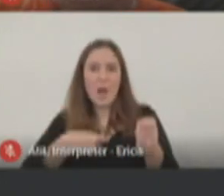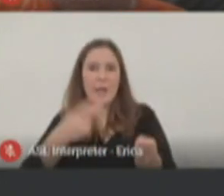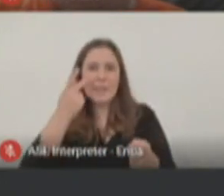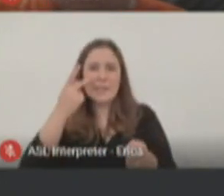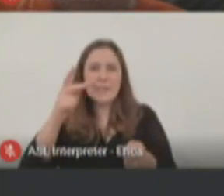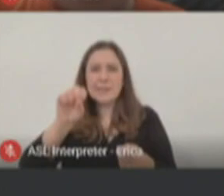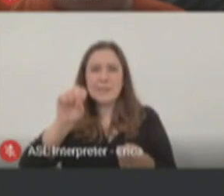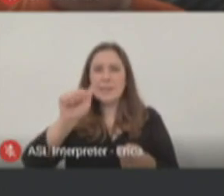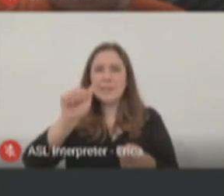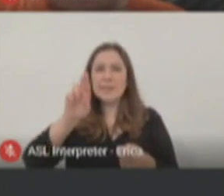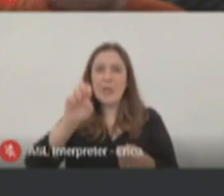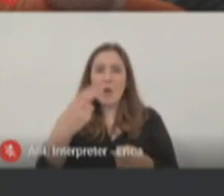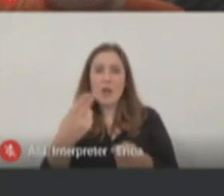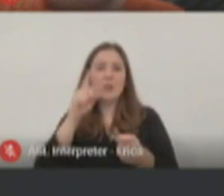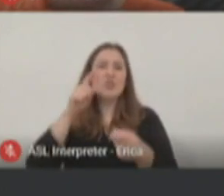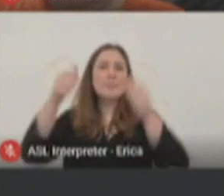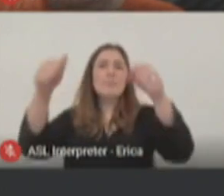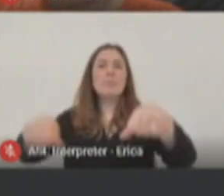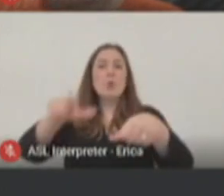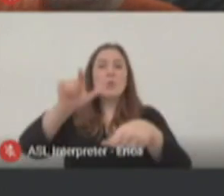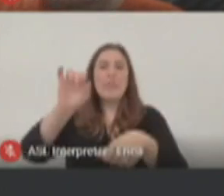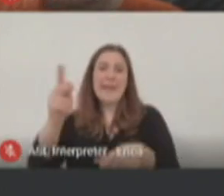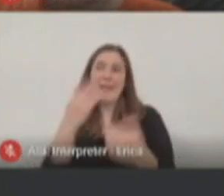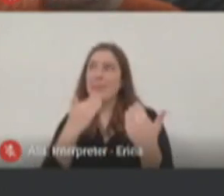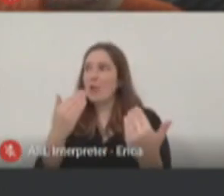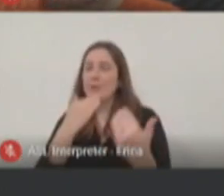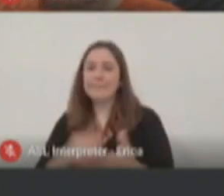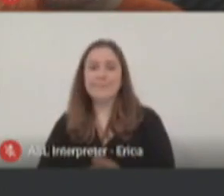Sarah posted the link, so thank you for doing that, Sarah. I appreciate that.